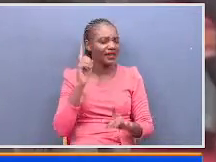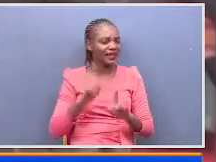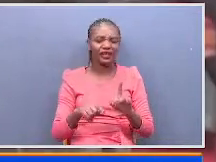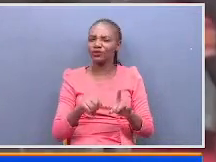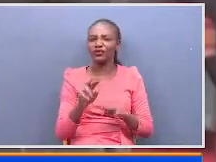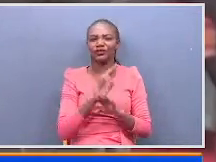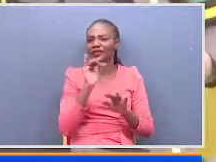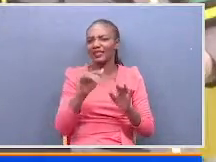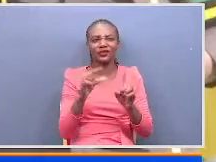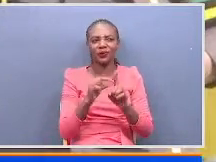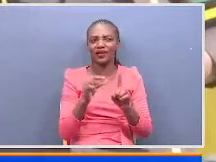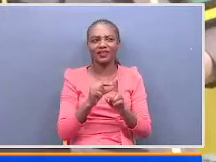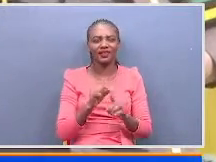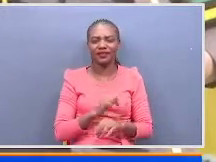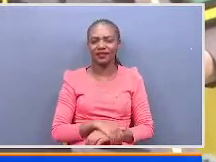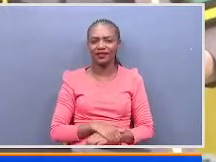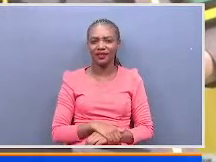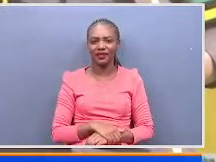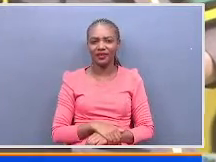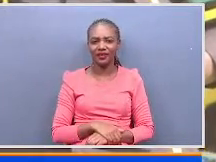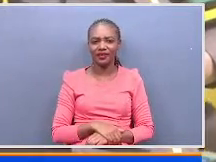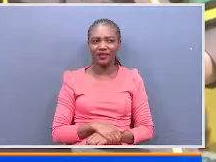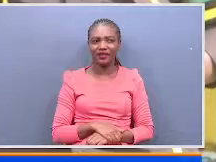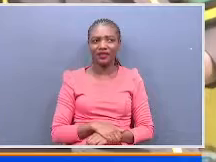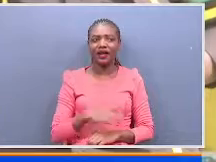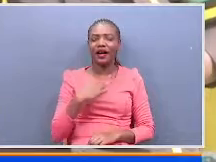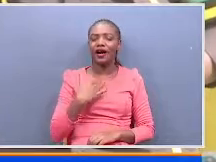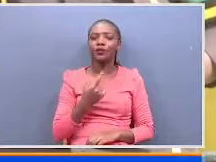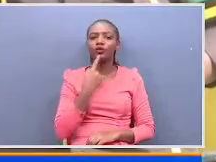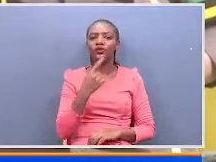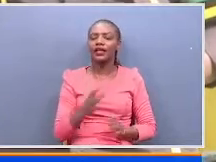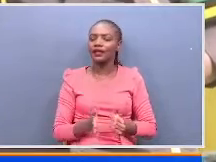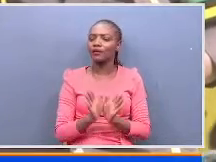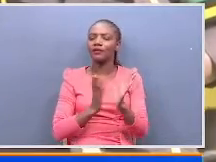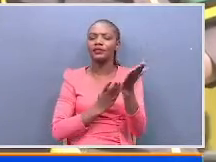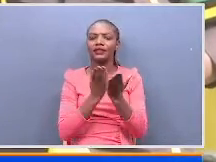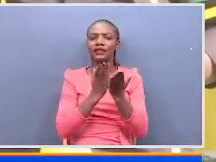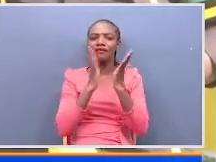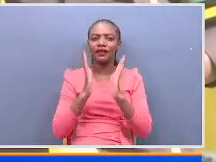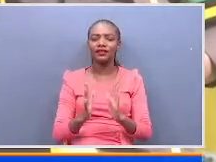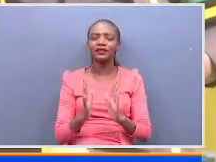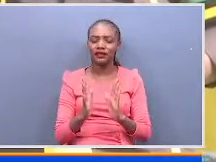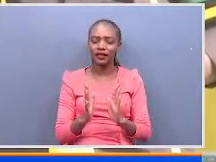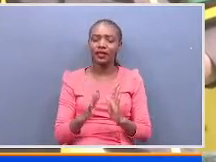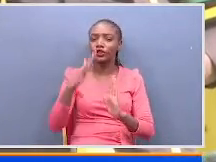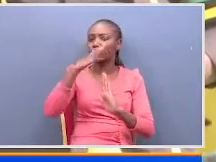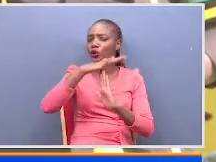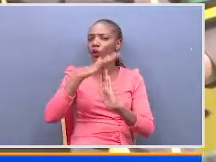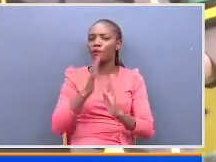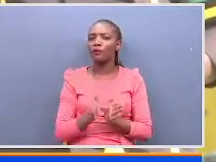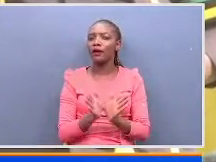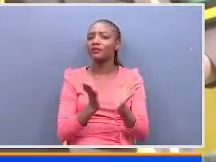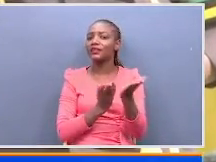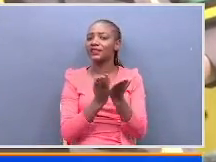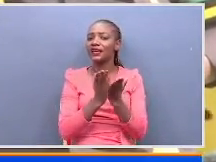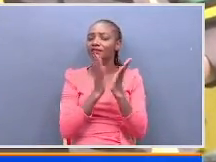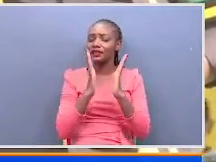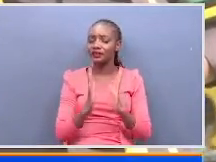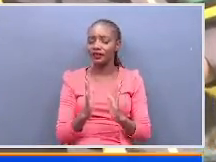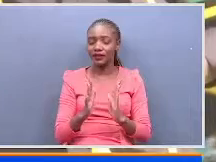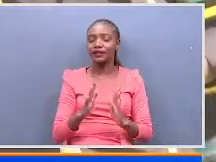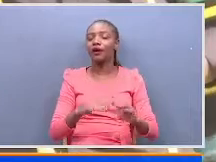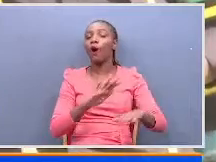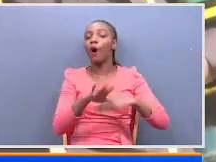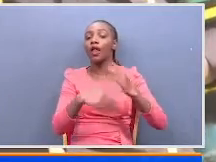I don't want to use that word. And I want to tell the public servants, senior public servants, my